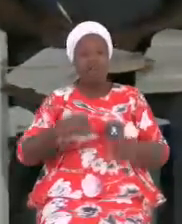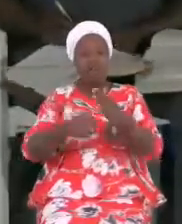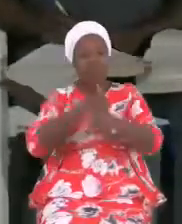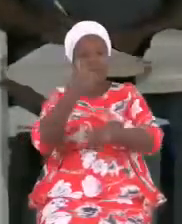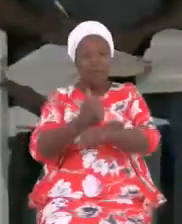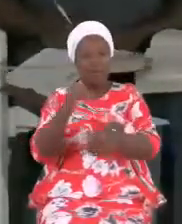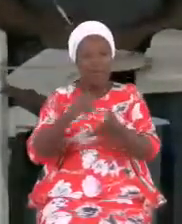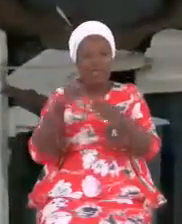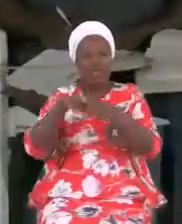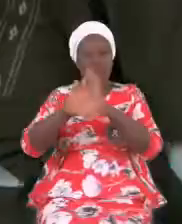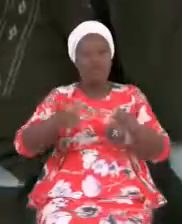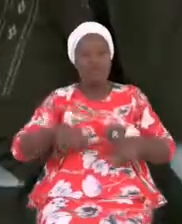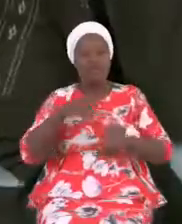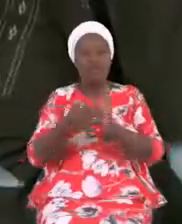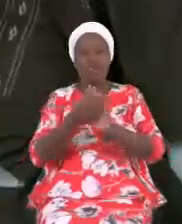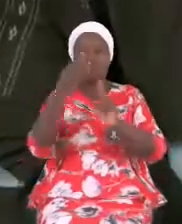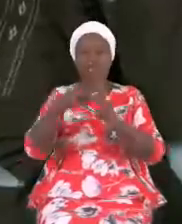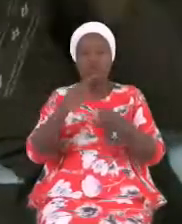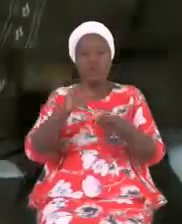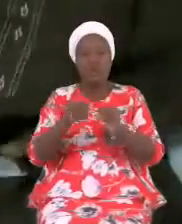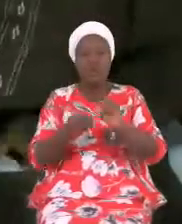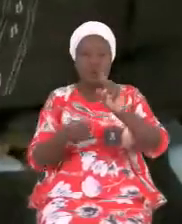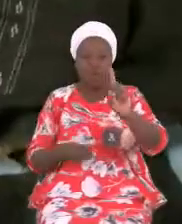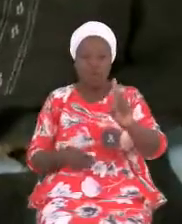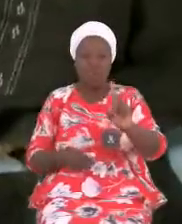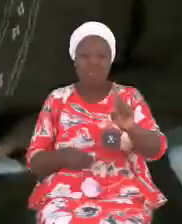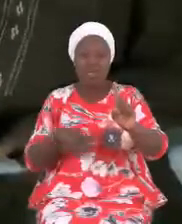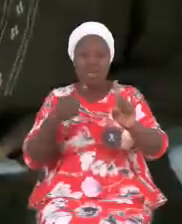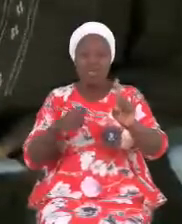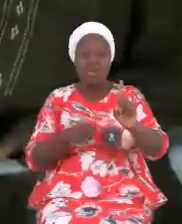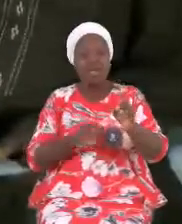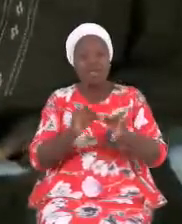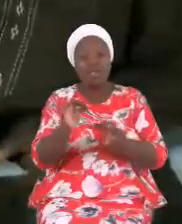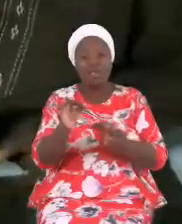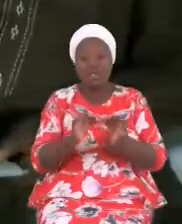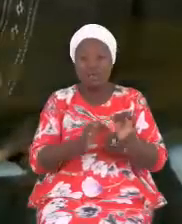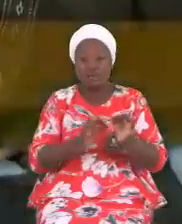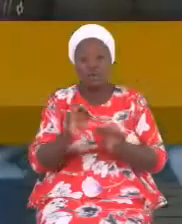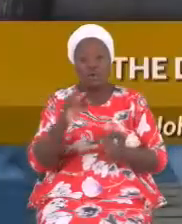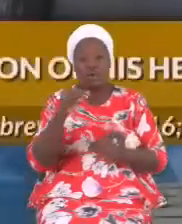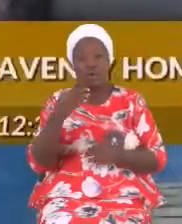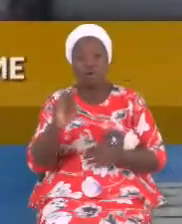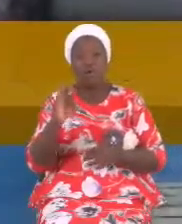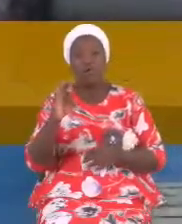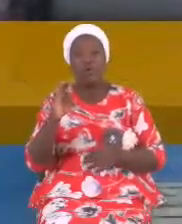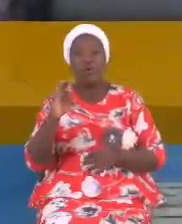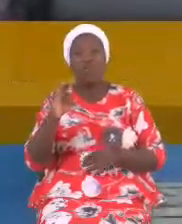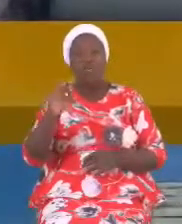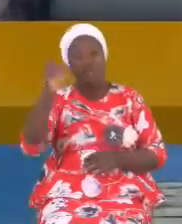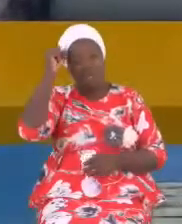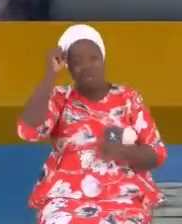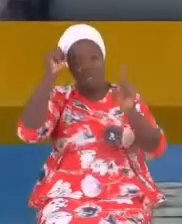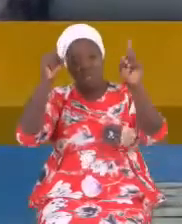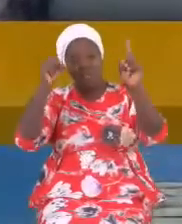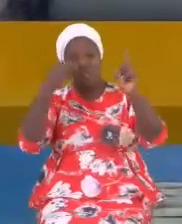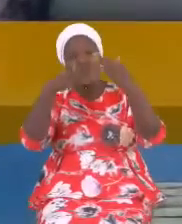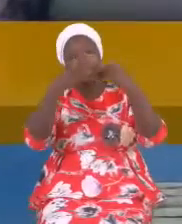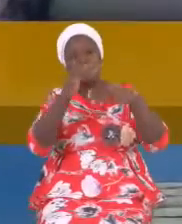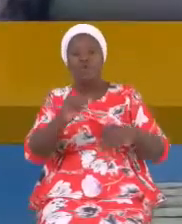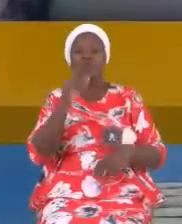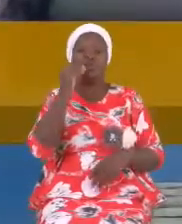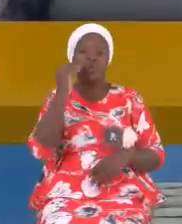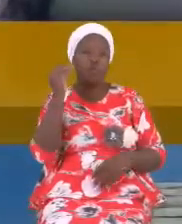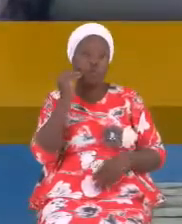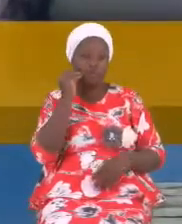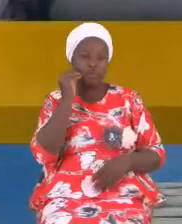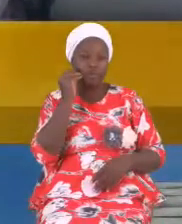in Jesus' name. Number one, the description of his heavenly home. Description